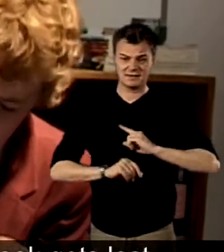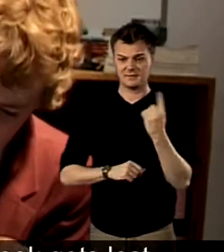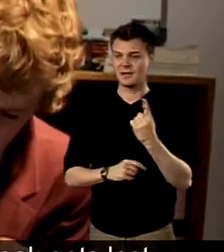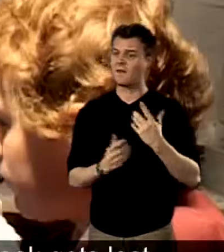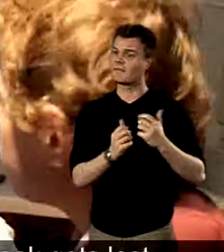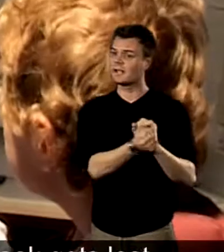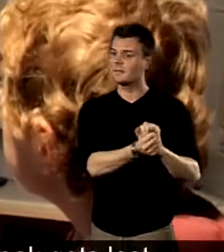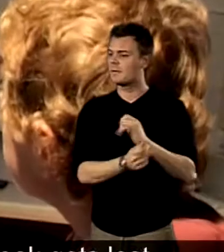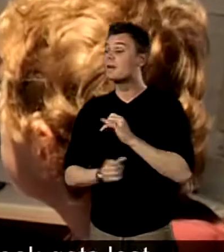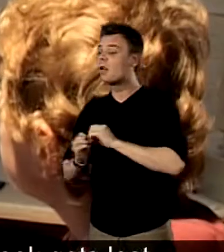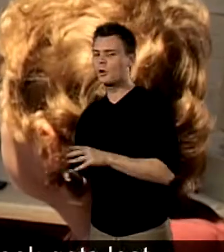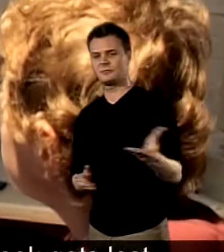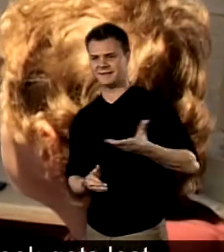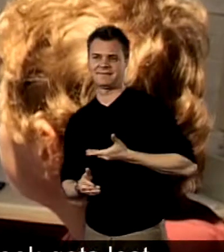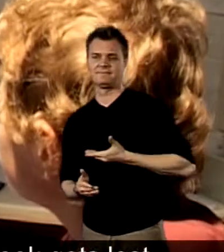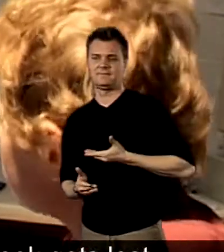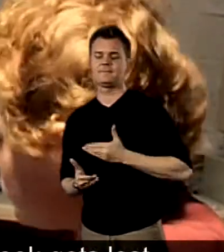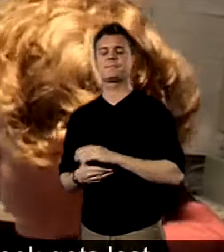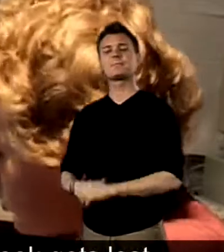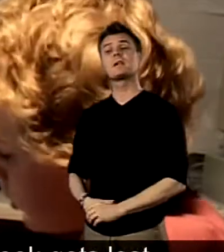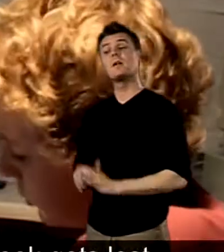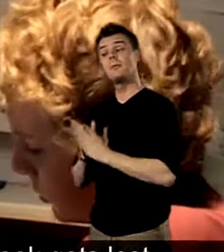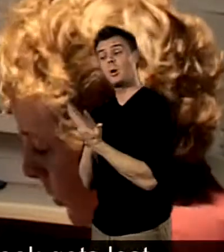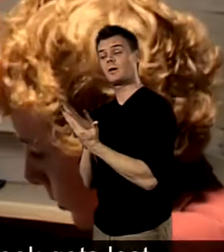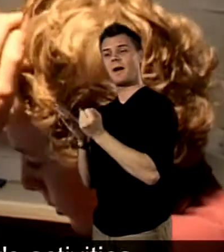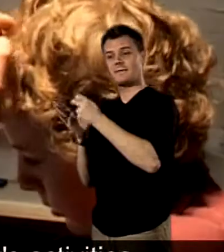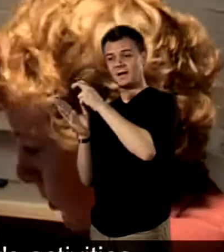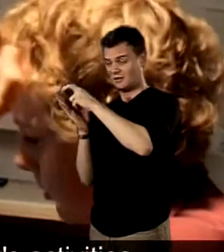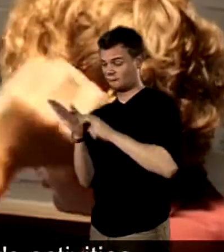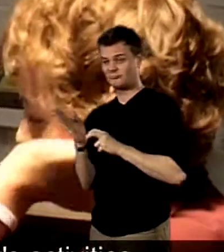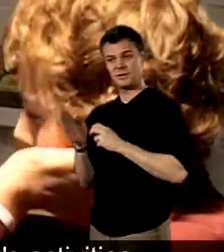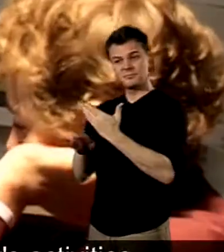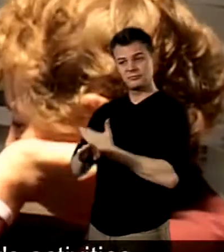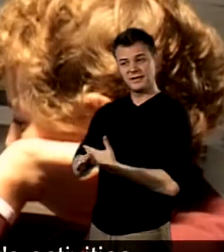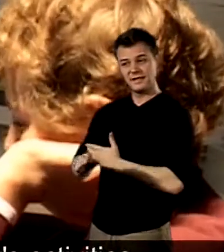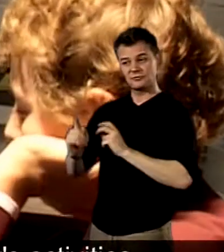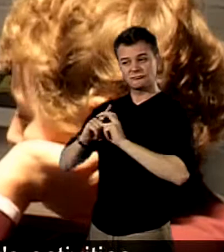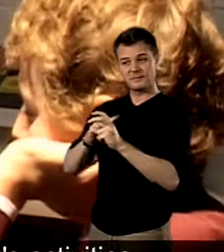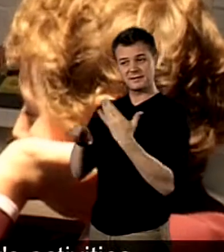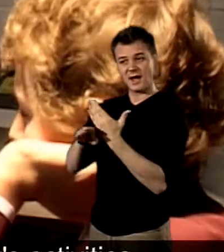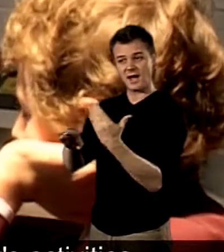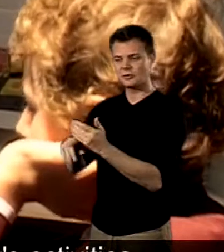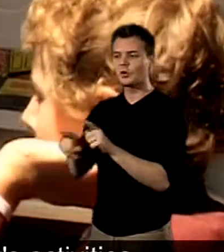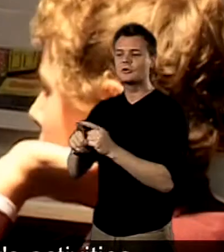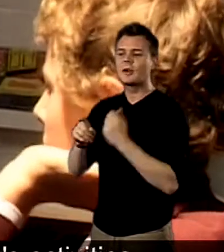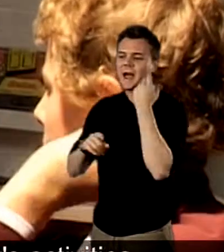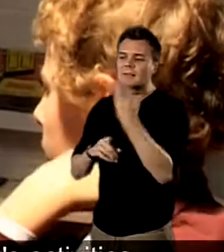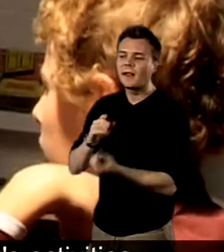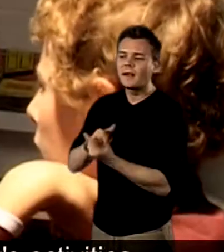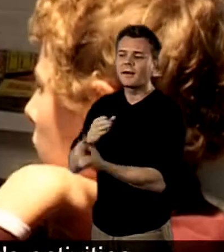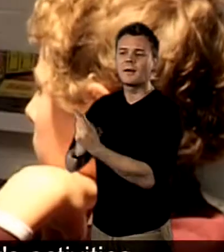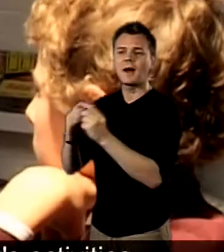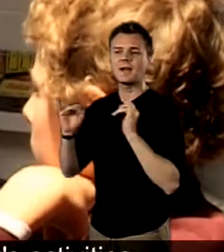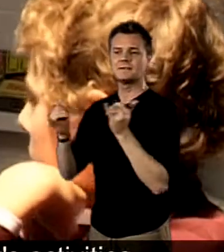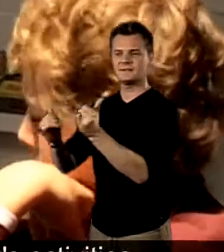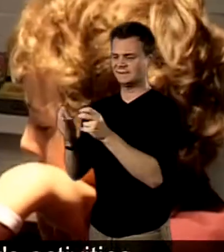lost. In the book, Peter has a list of pre-trip tasks and information about each day's activities. Peter's also